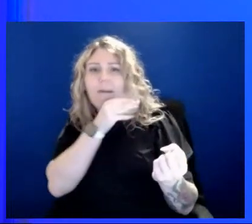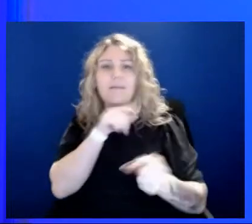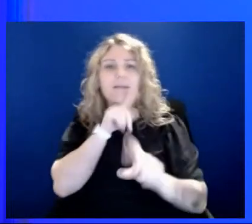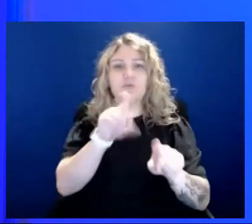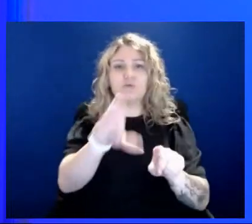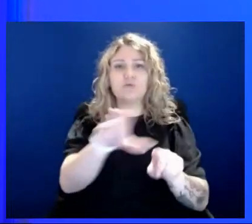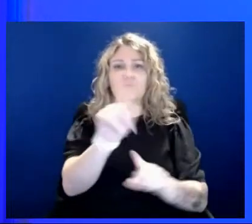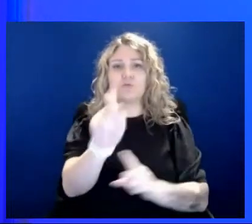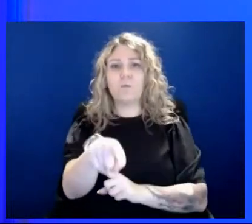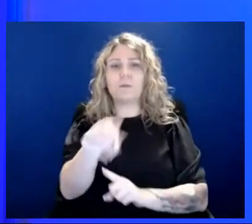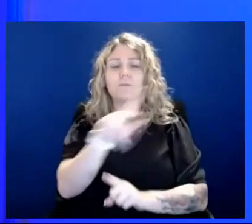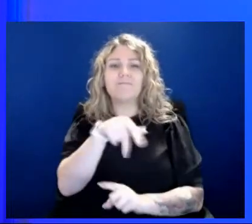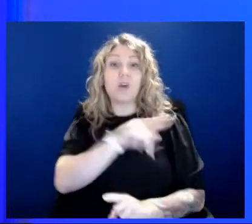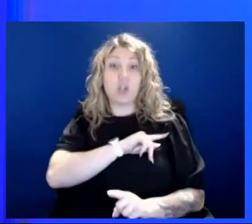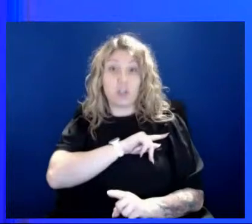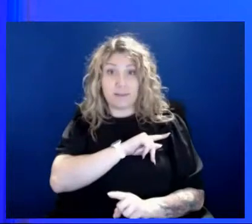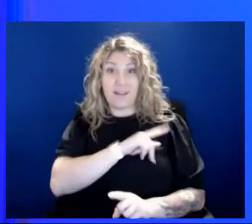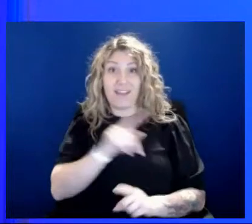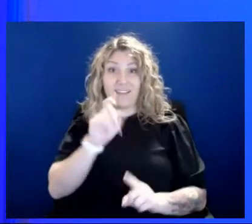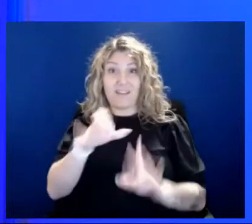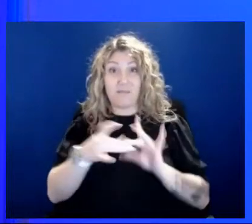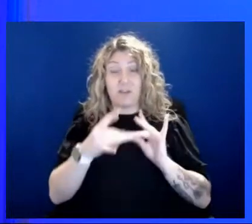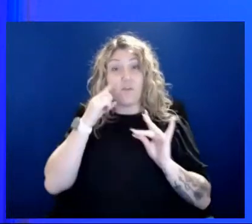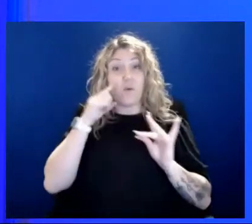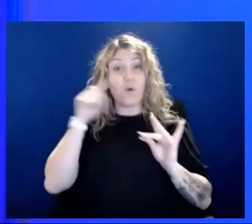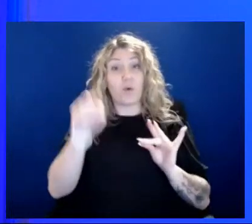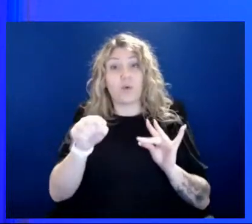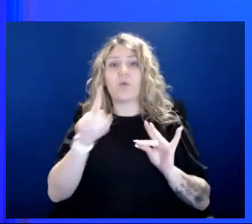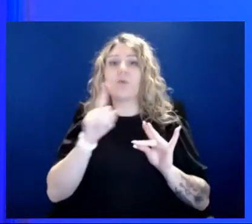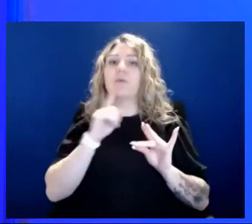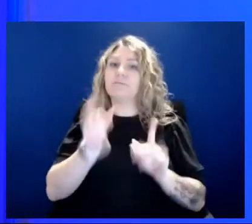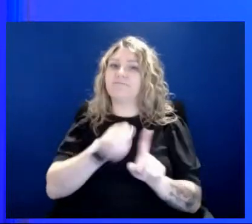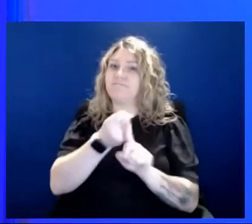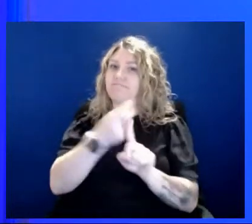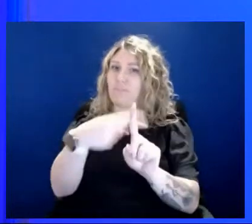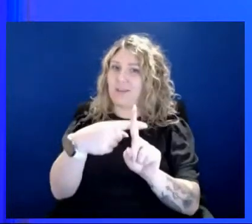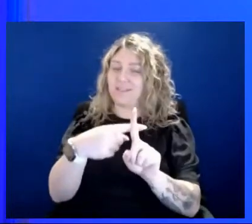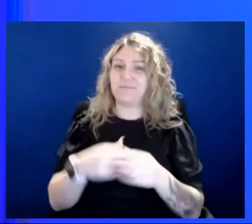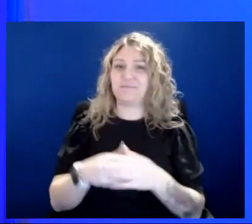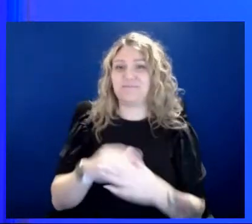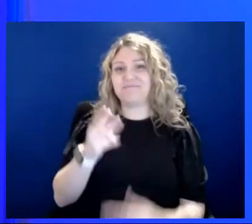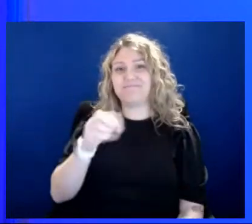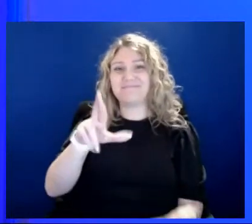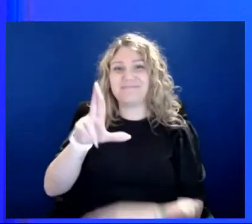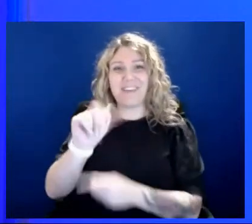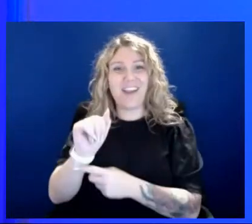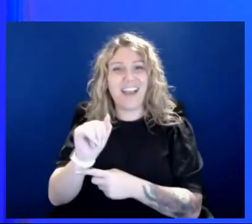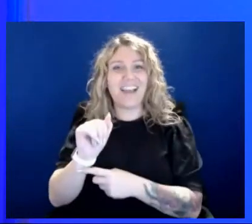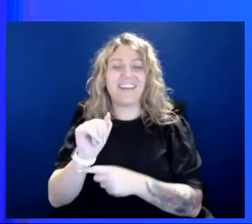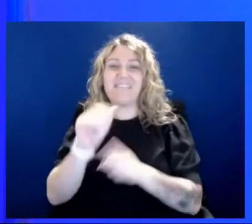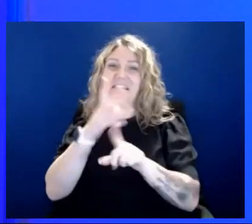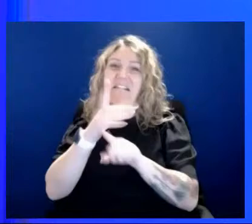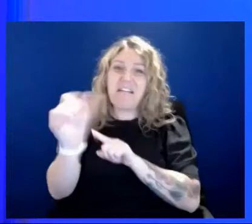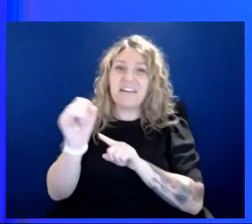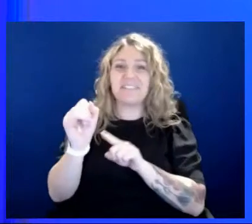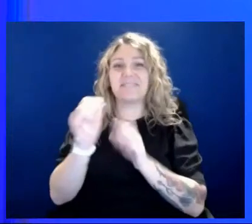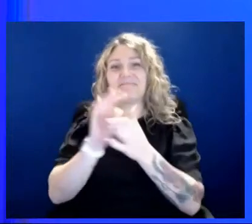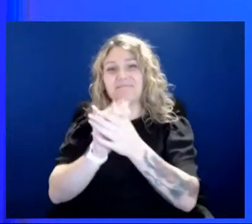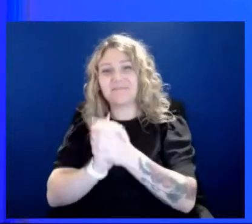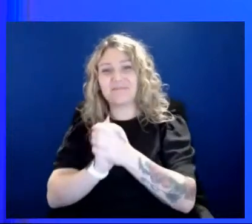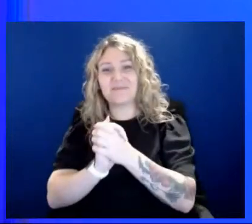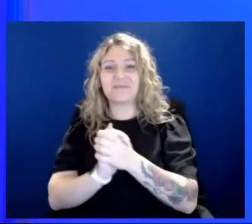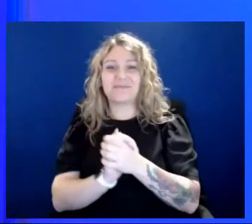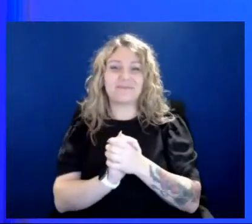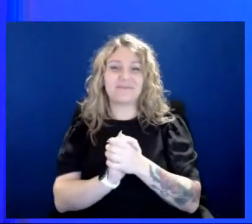personalized message for you, it makes a difference. So Mariana, awesome. Congratulations, and please give an